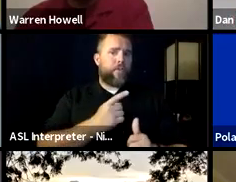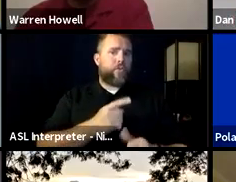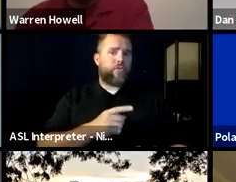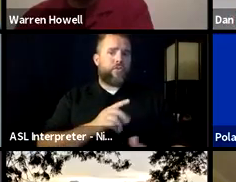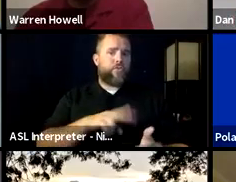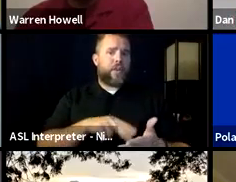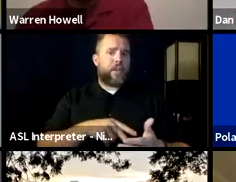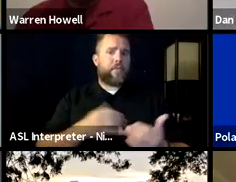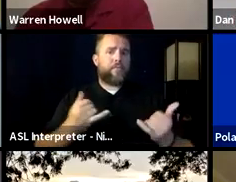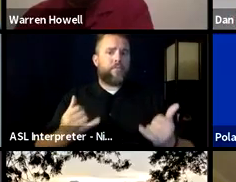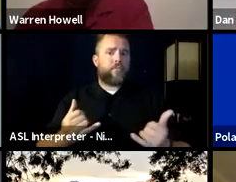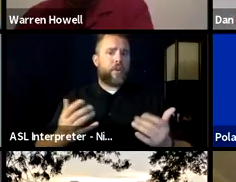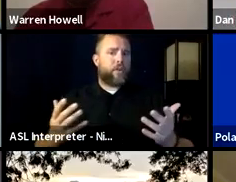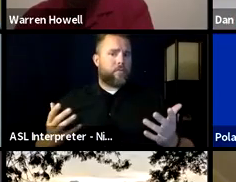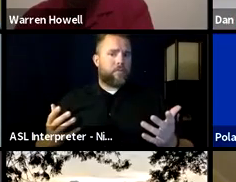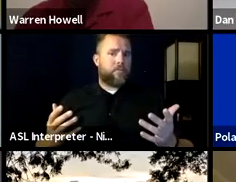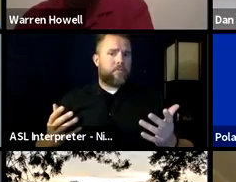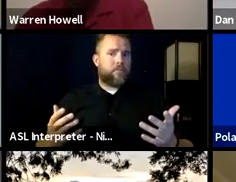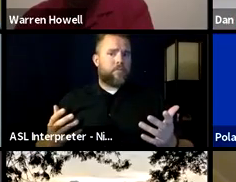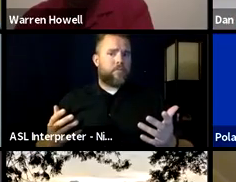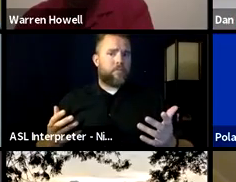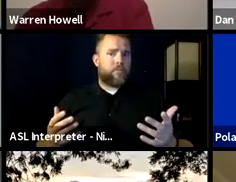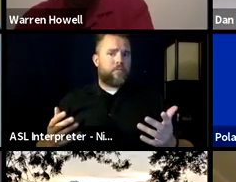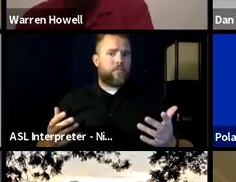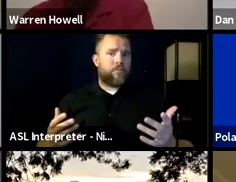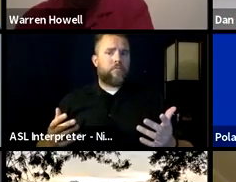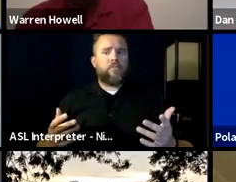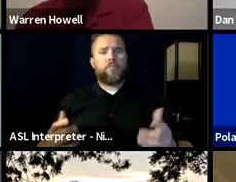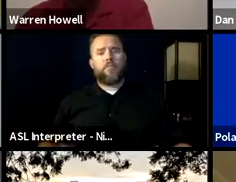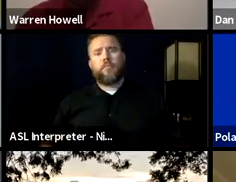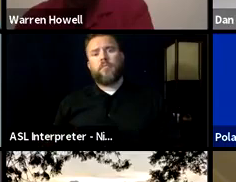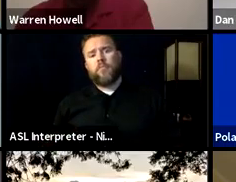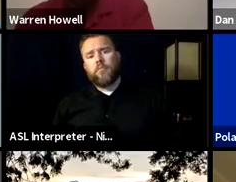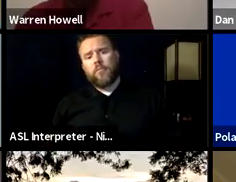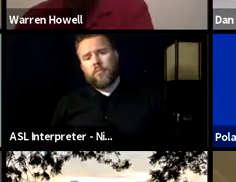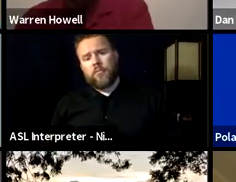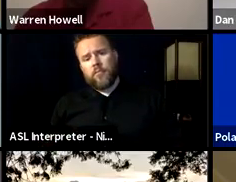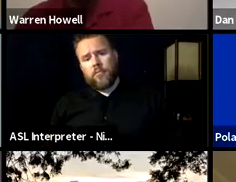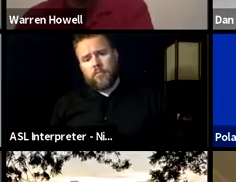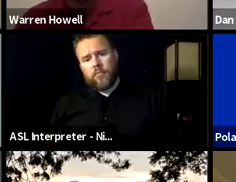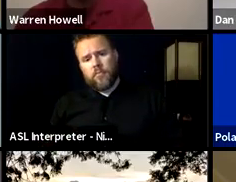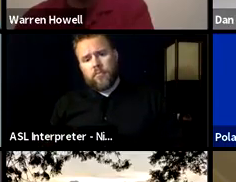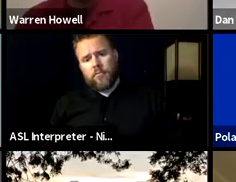today. Ms. Crumlish is also here to answer questions as well as I am, should you have it.